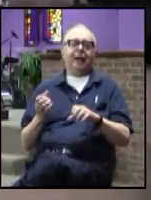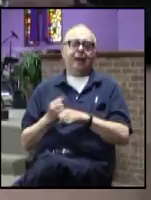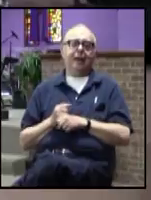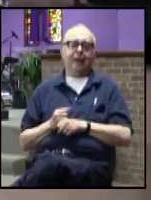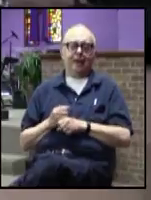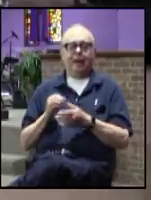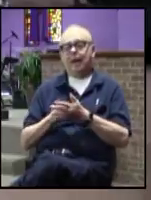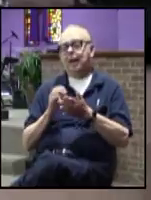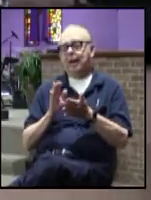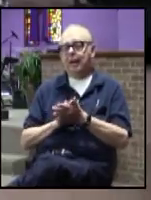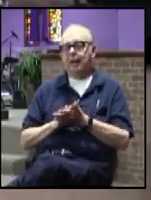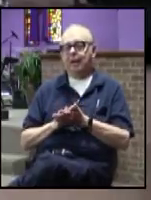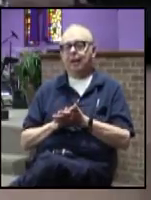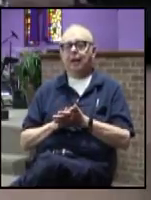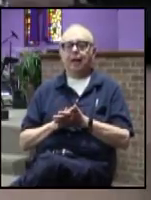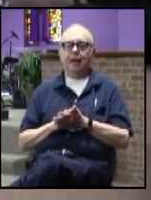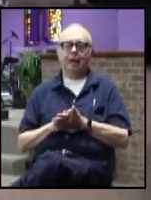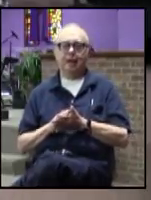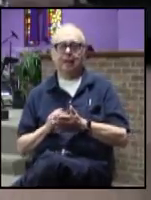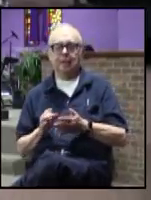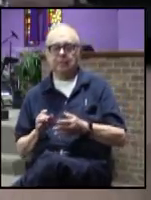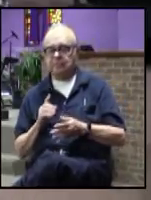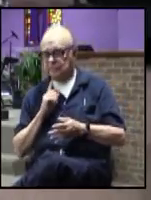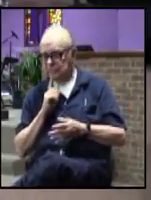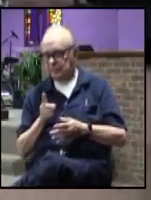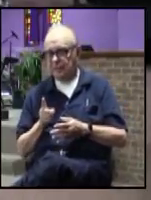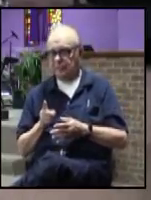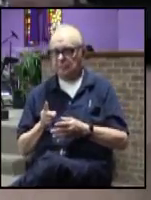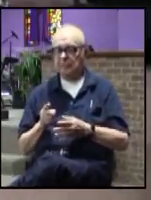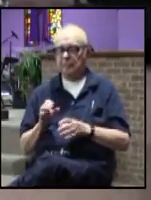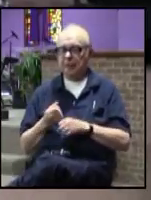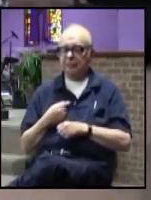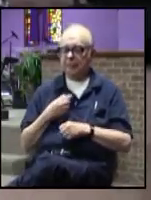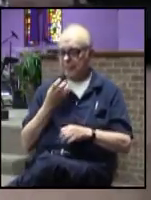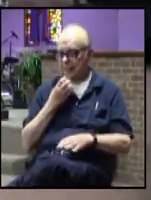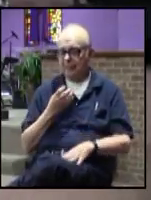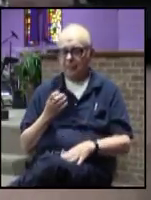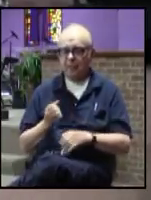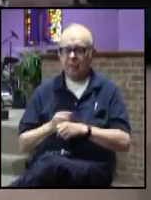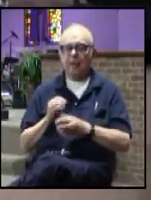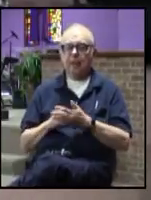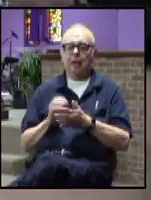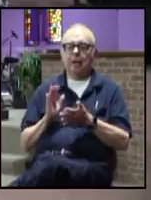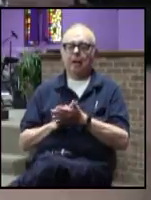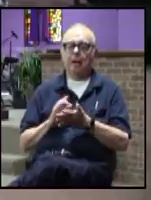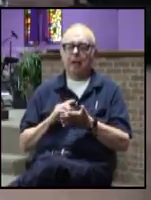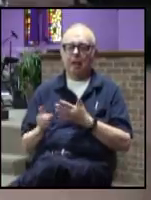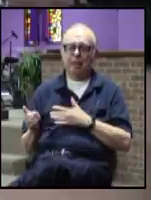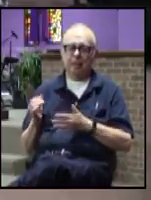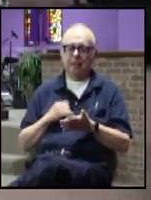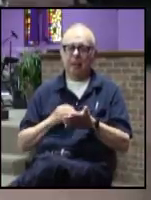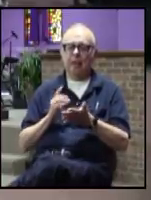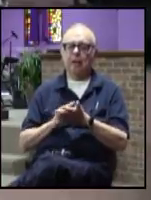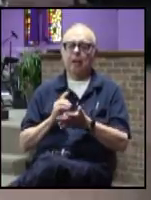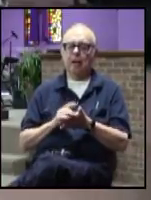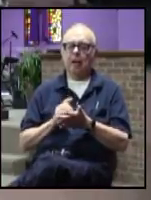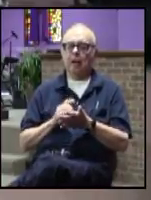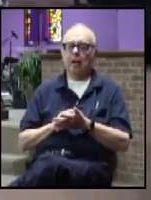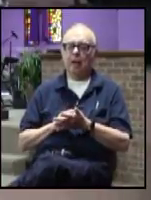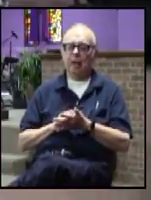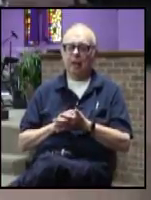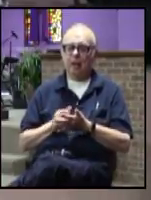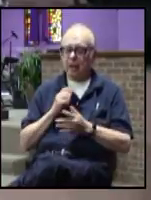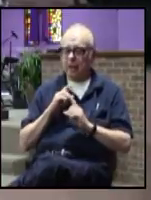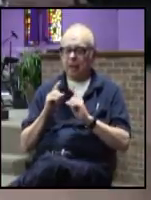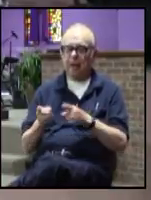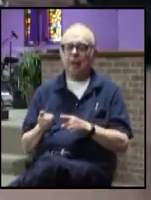And then I get a note that, well, man, this is really the next one that burnt me, okay? I get a note this week that my doctors